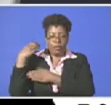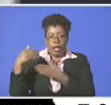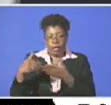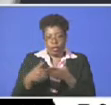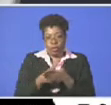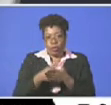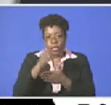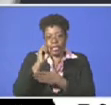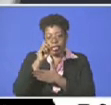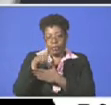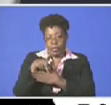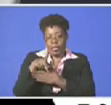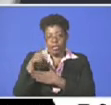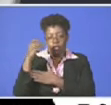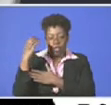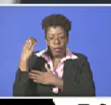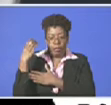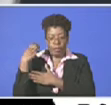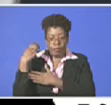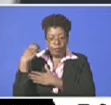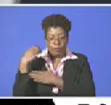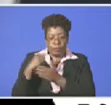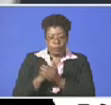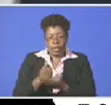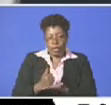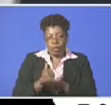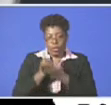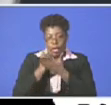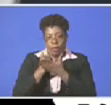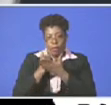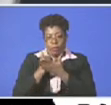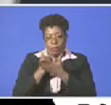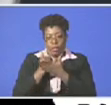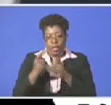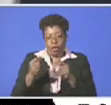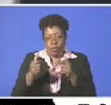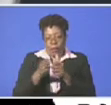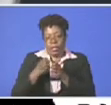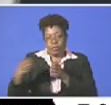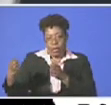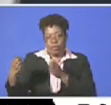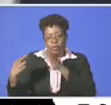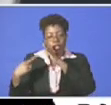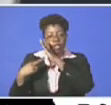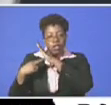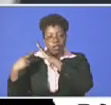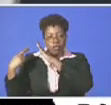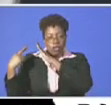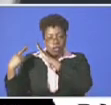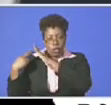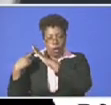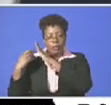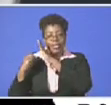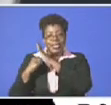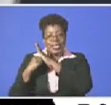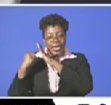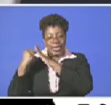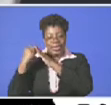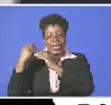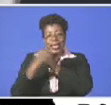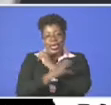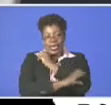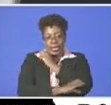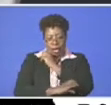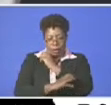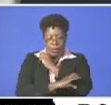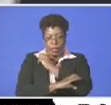recently deputy chairman. He has helped oversee the continued rapid expansion of Sandals Resorts International through the Caribbean.